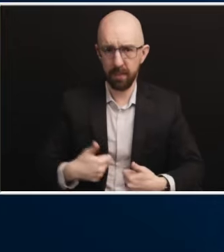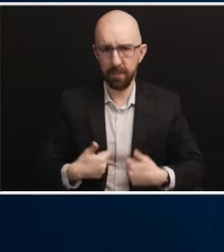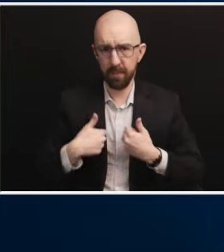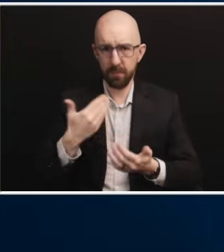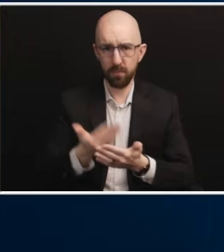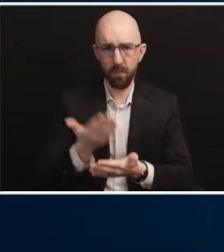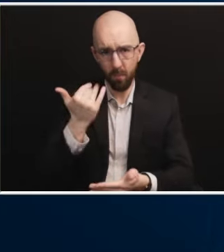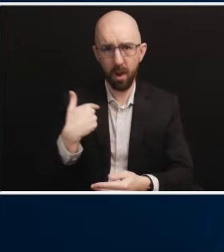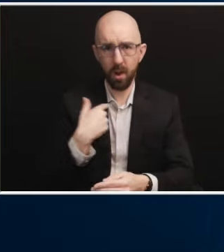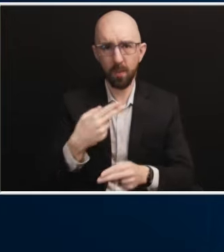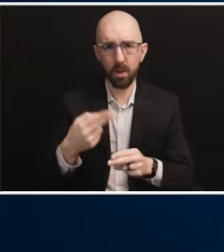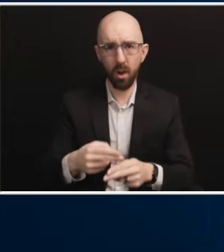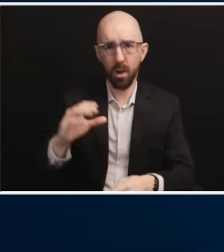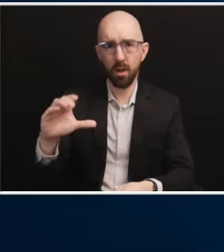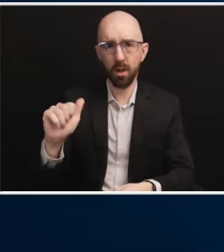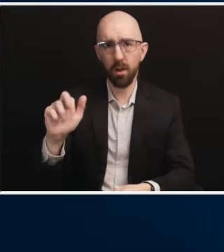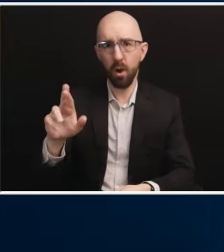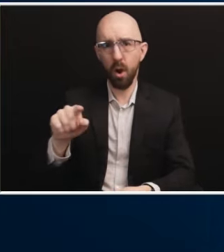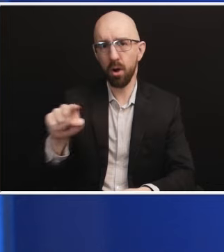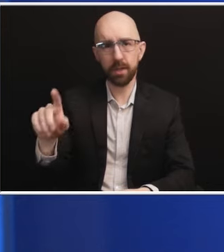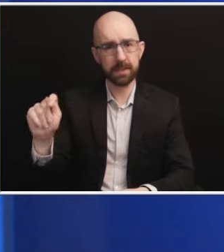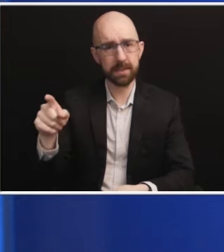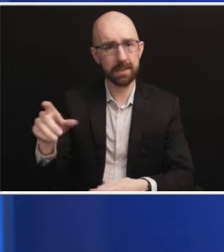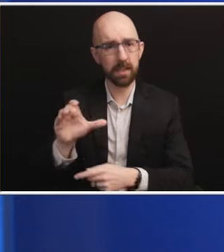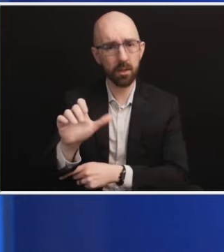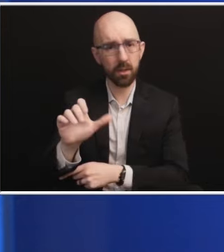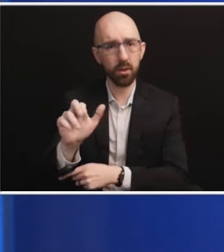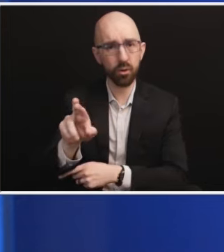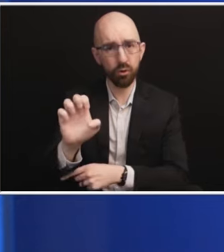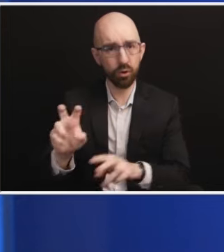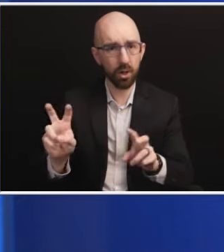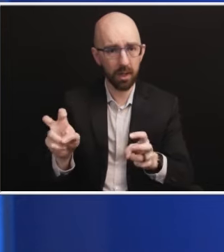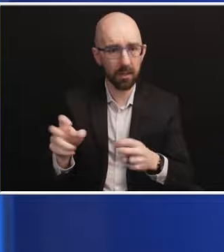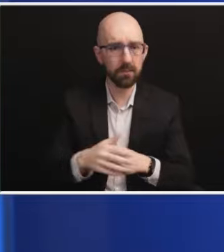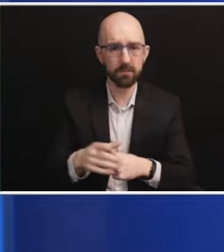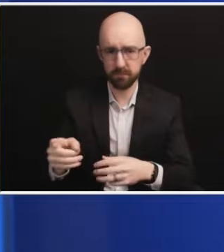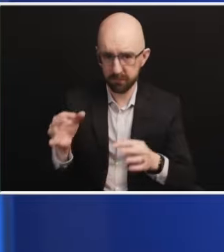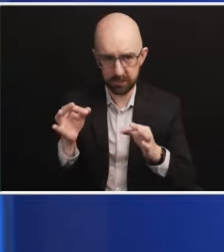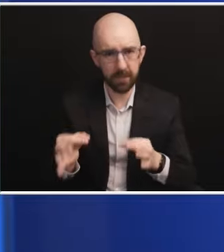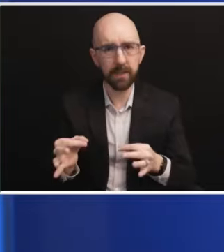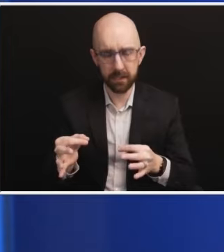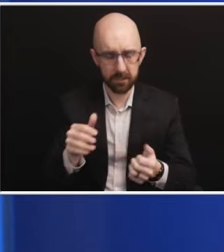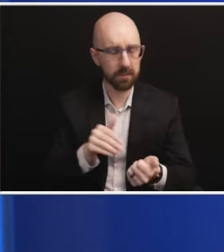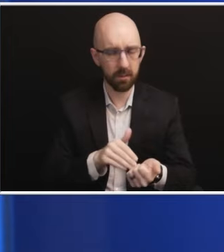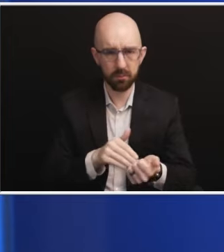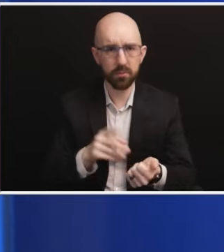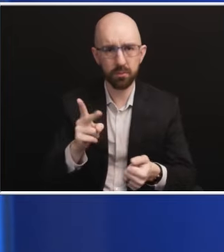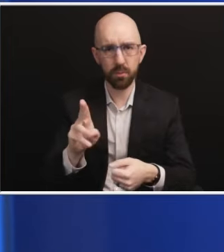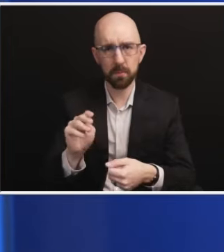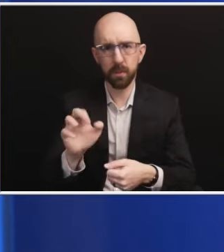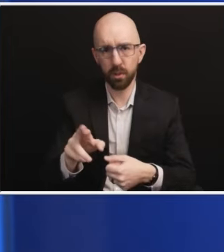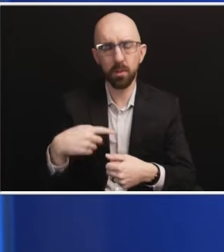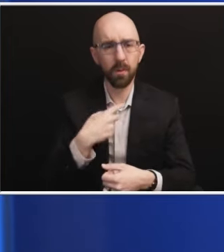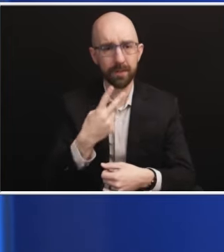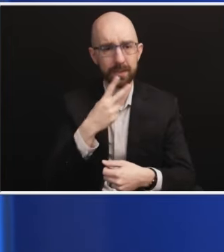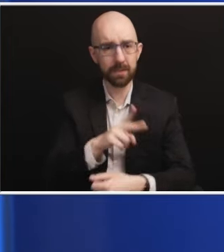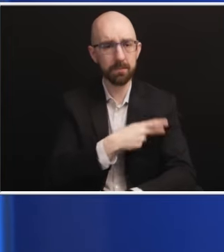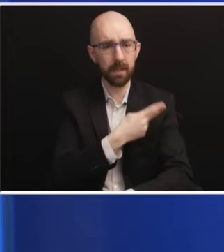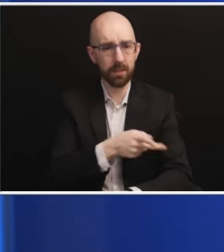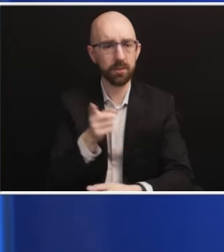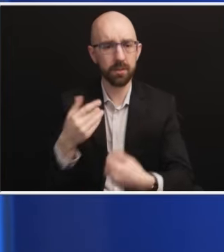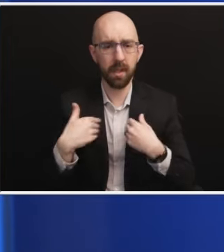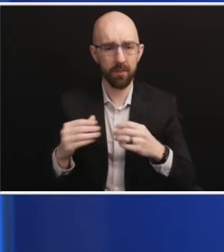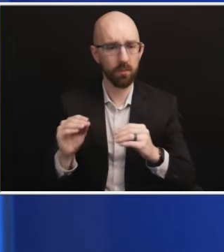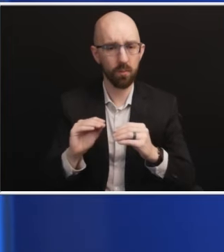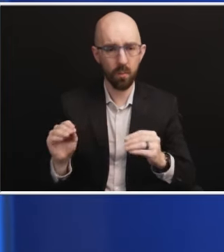a curative cancer therapy for blood cancer? Most certainly, Dr. Coomer. We have seen patients who had absolutely no chance of